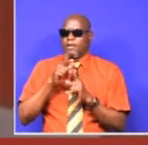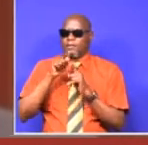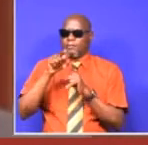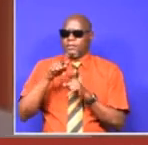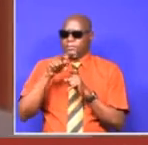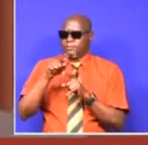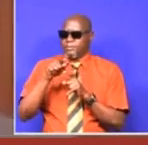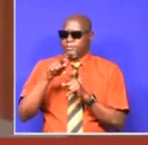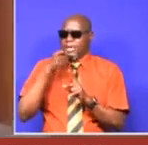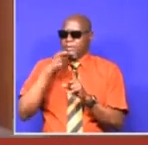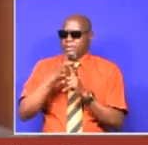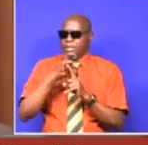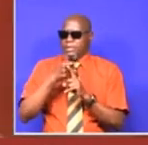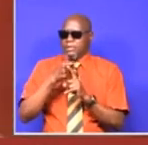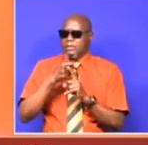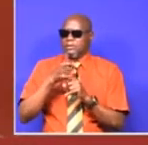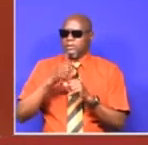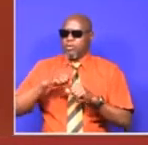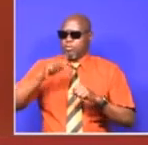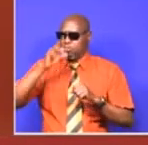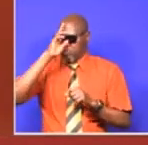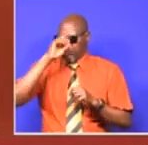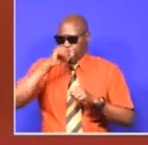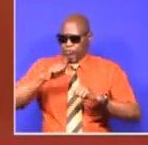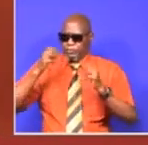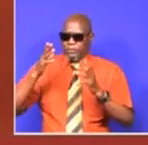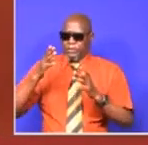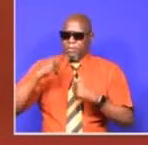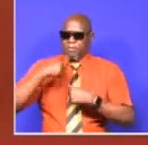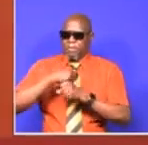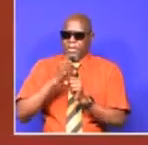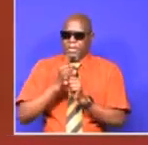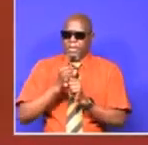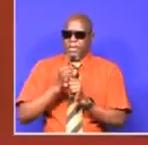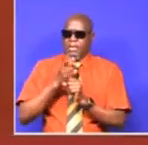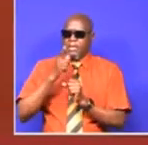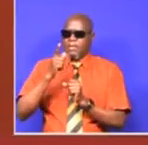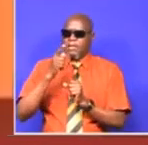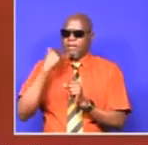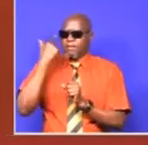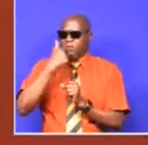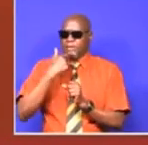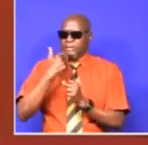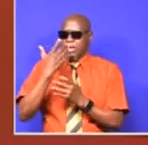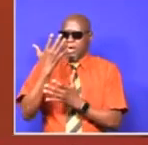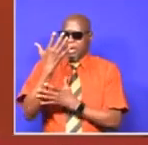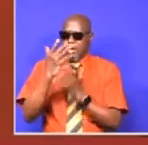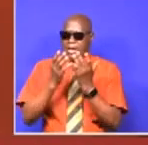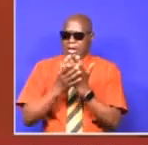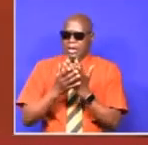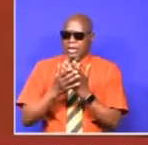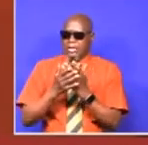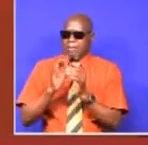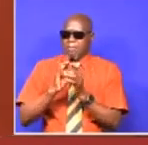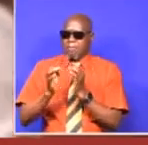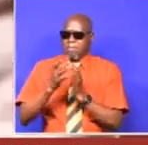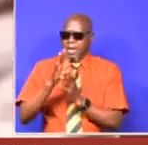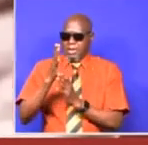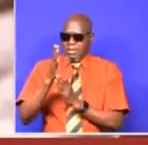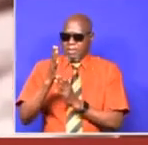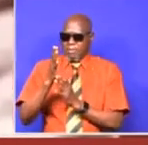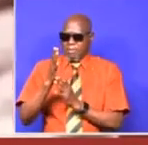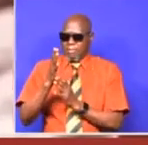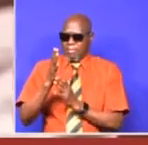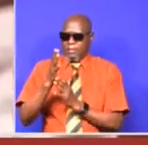Mbuku, Joyce Otieno, and Moses Lelei, causing severe burns to their faces and hands. The police were investigating allegations of